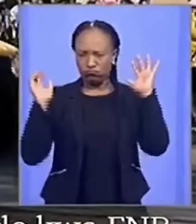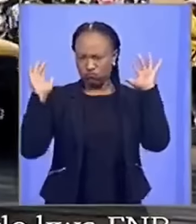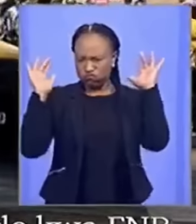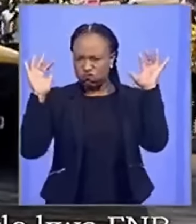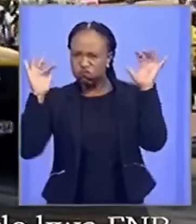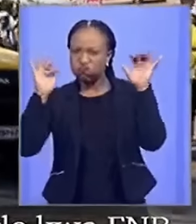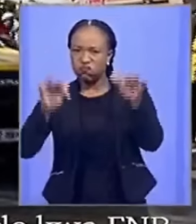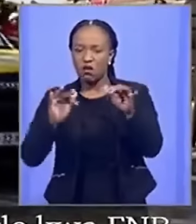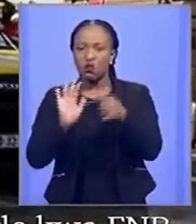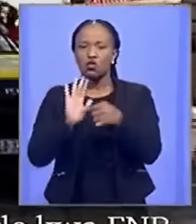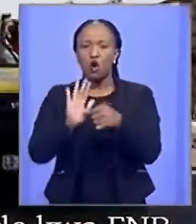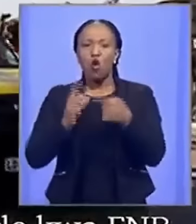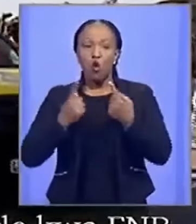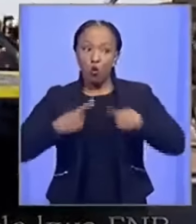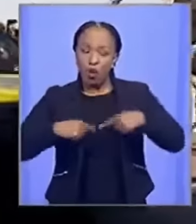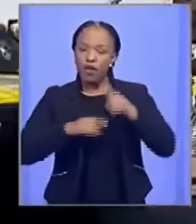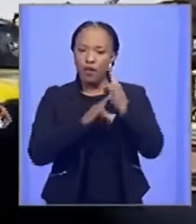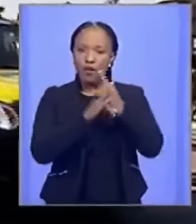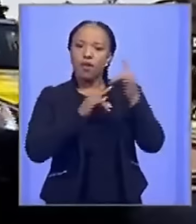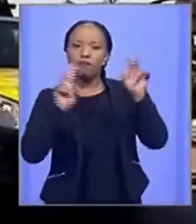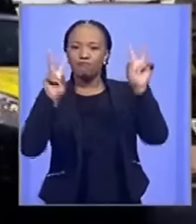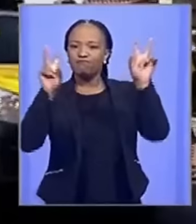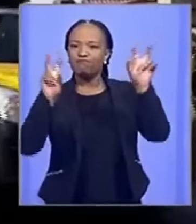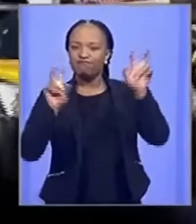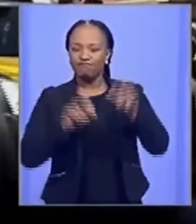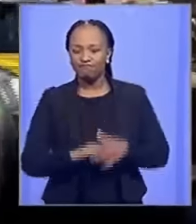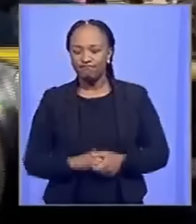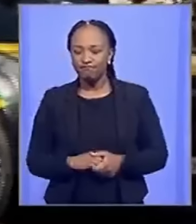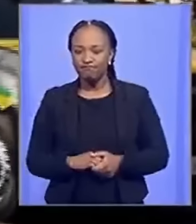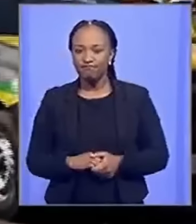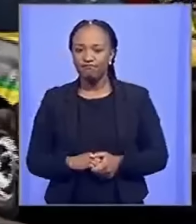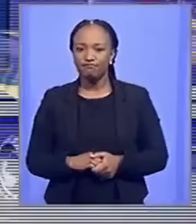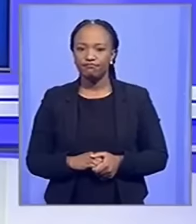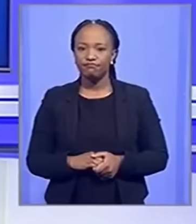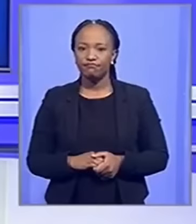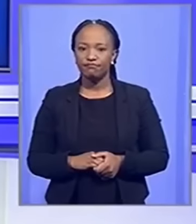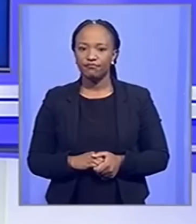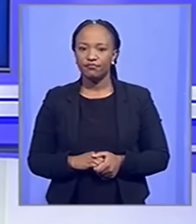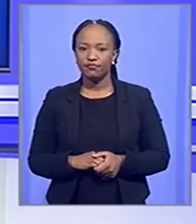ya bosupa ya puso morago ga ditlhopho.